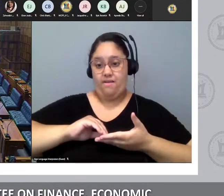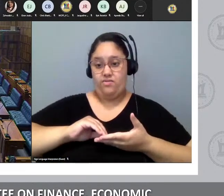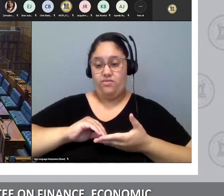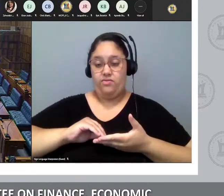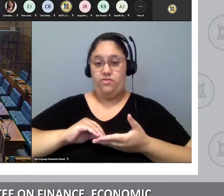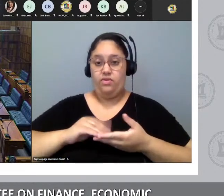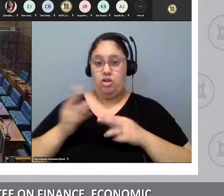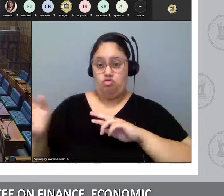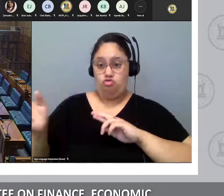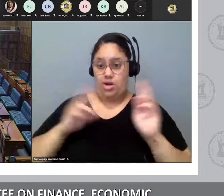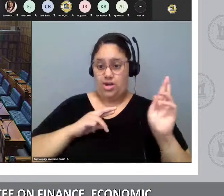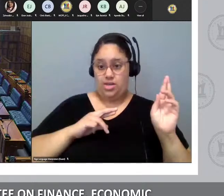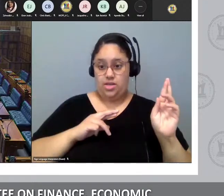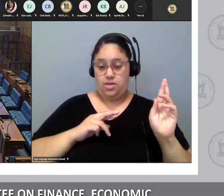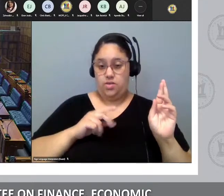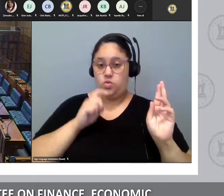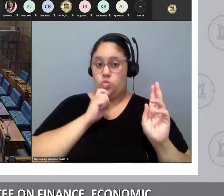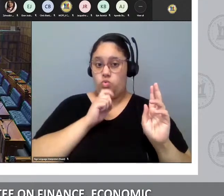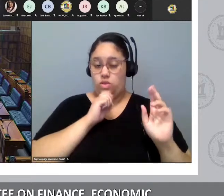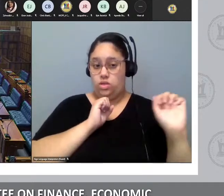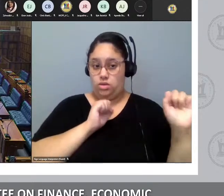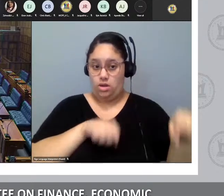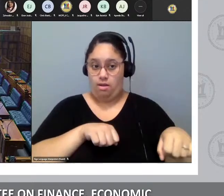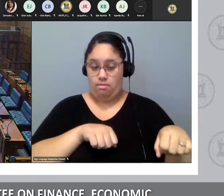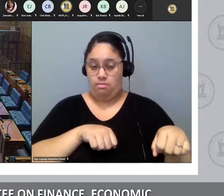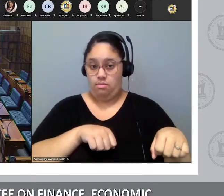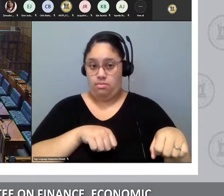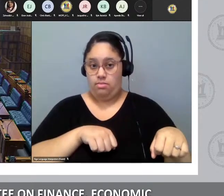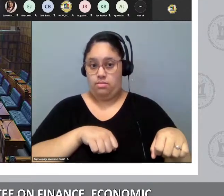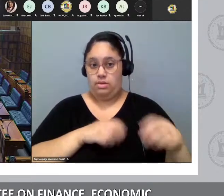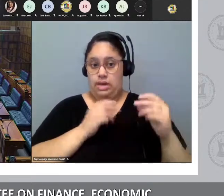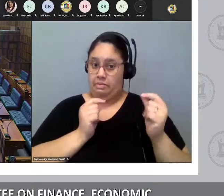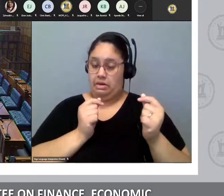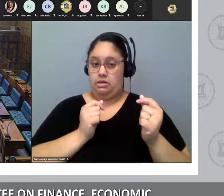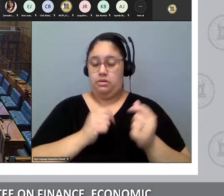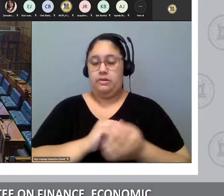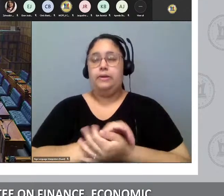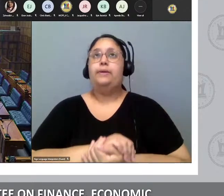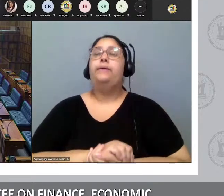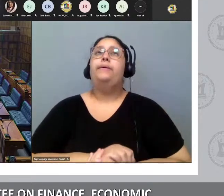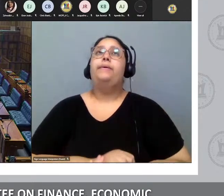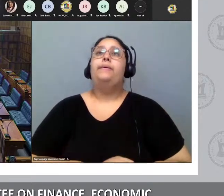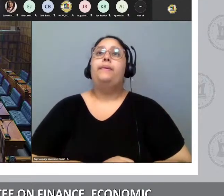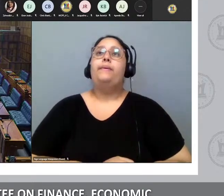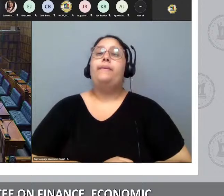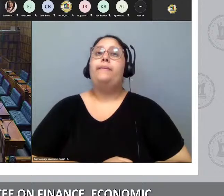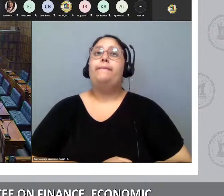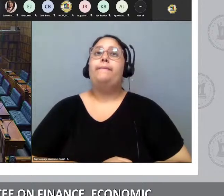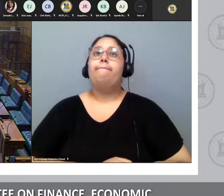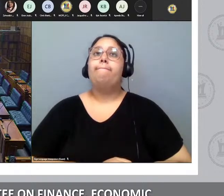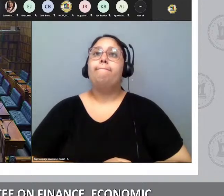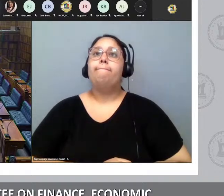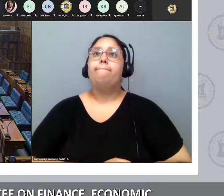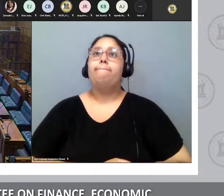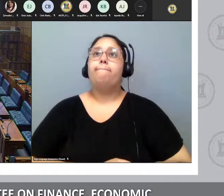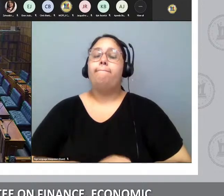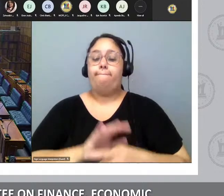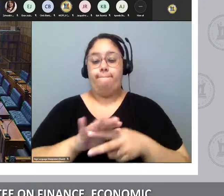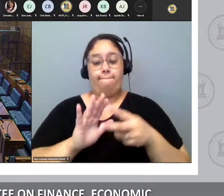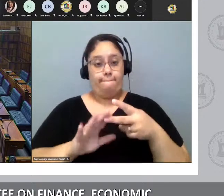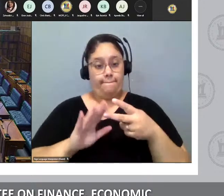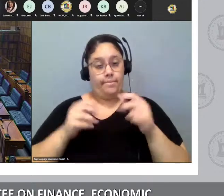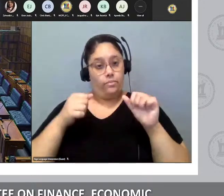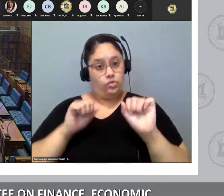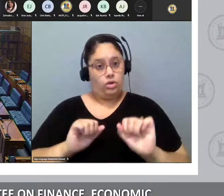then ready to put to uh to work immediately uh then secondly chair U we